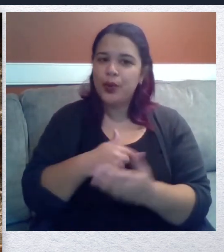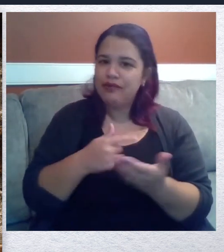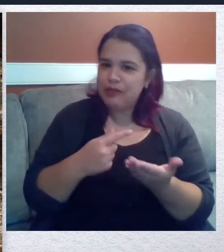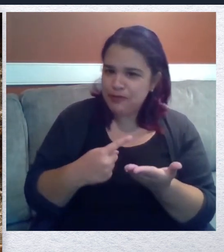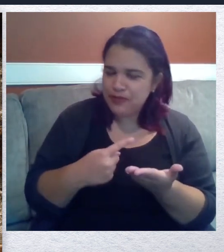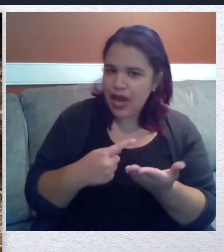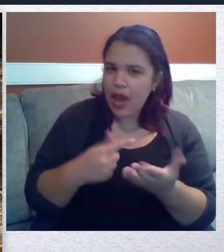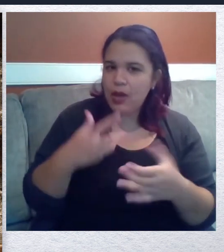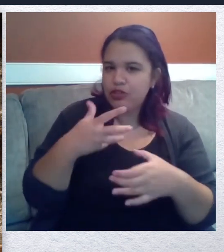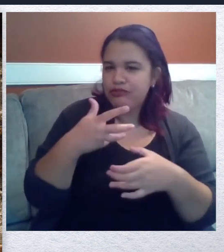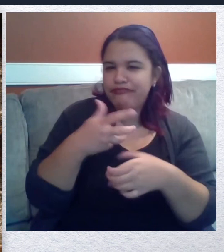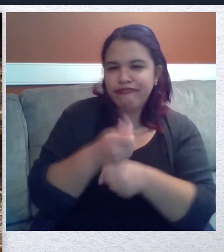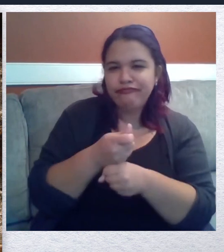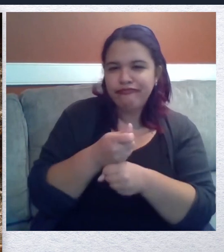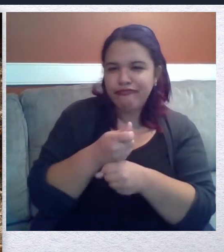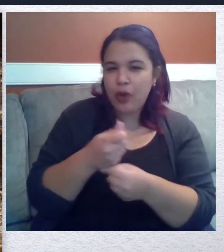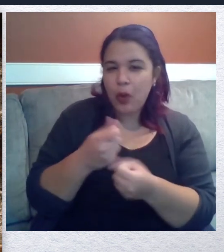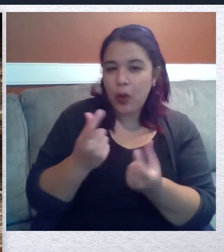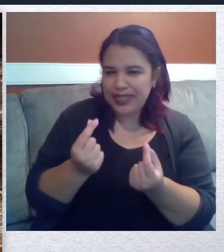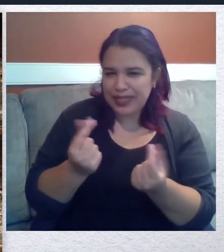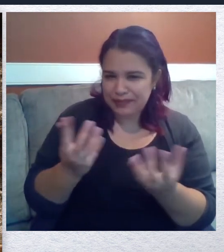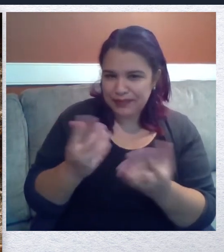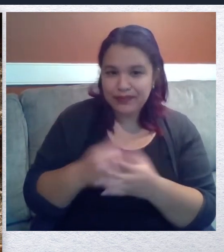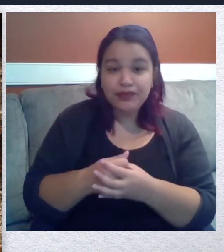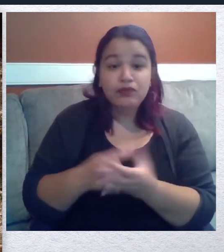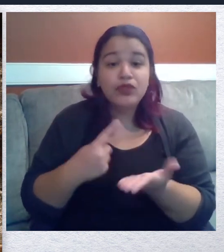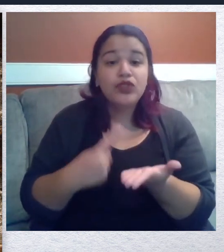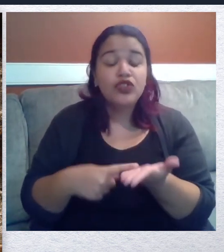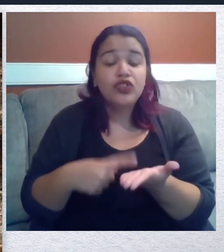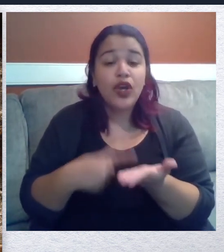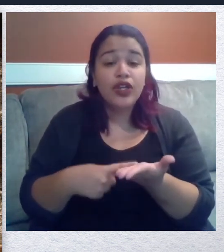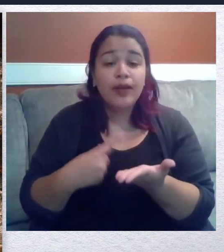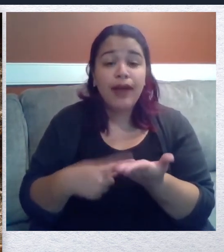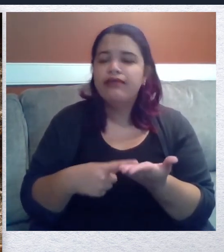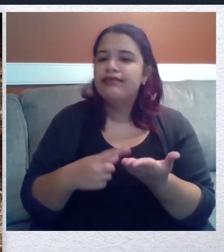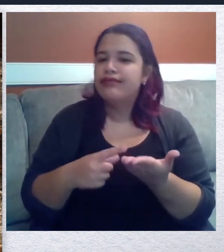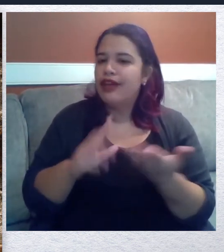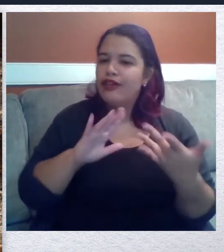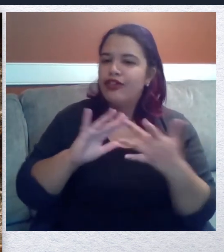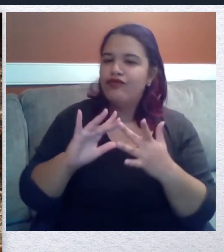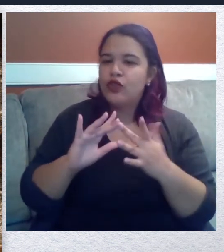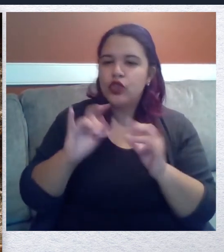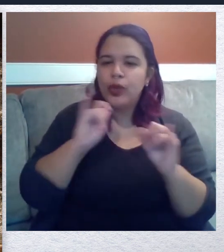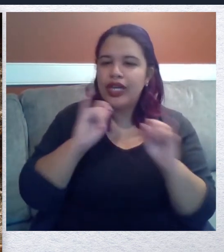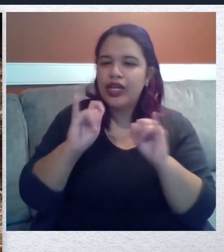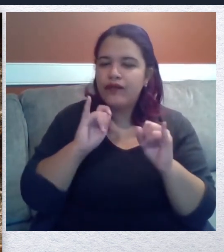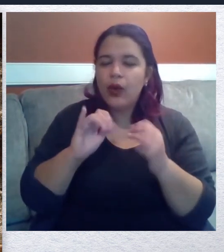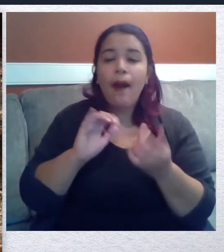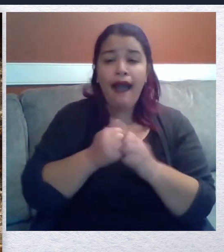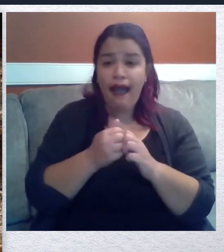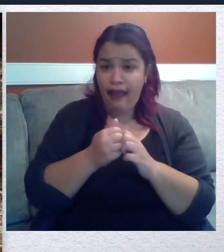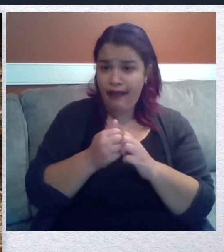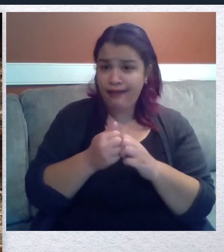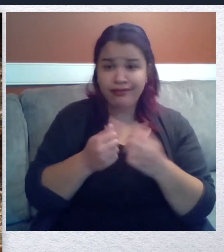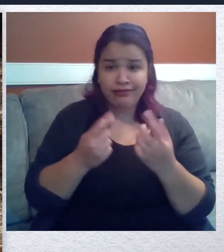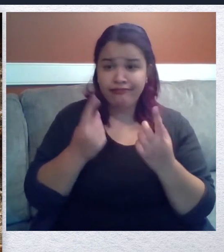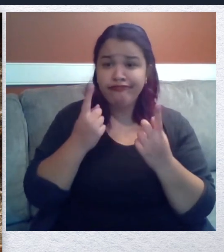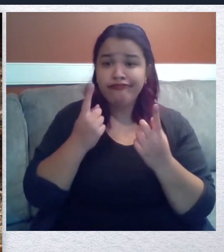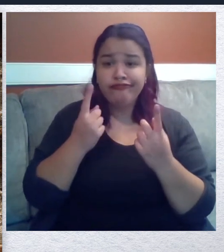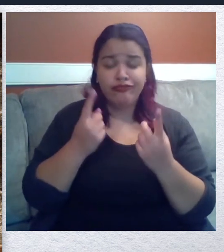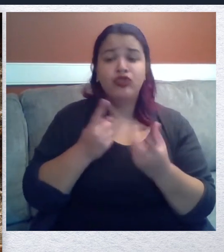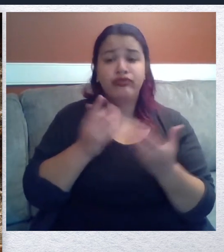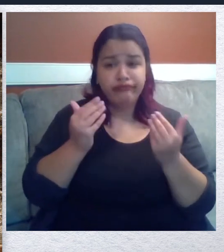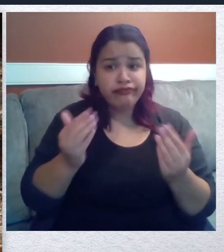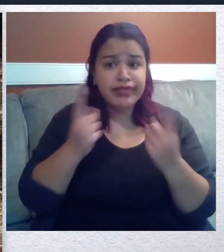hiring event. While it may be a bit different from interviews you have had in the past, the goal is the same: